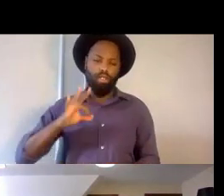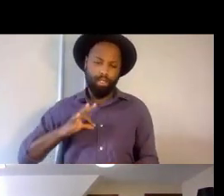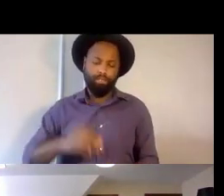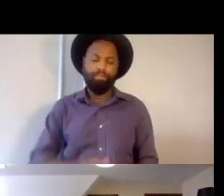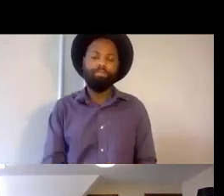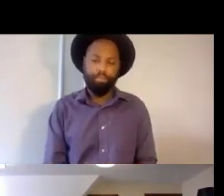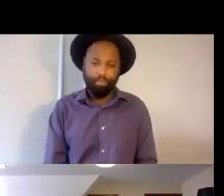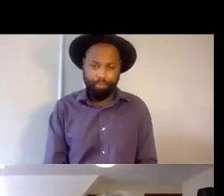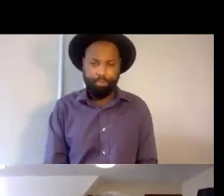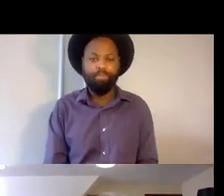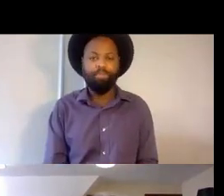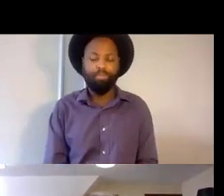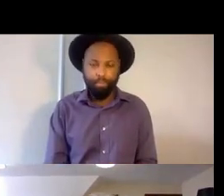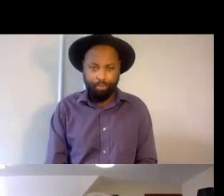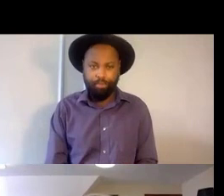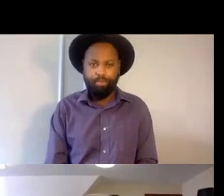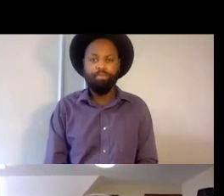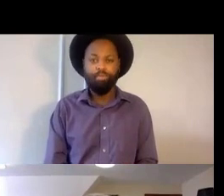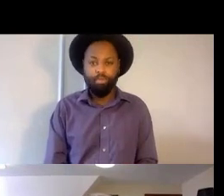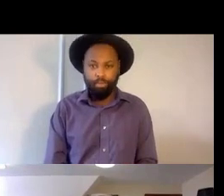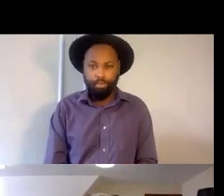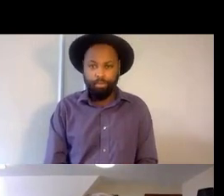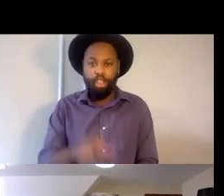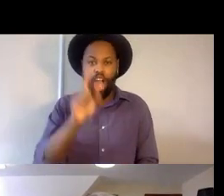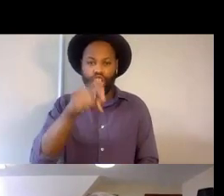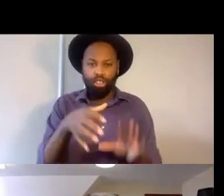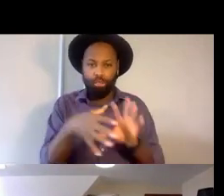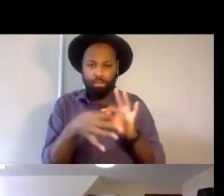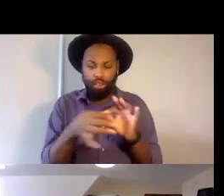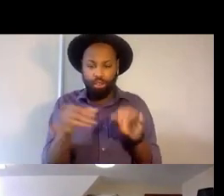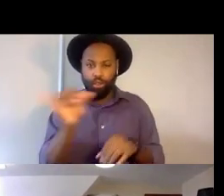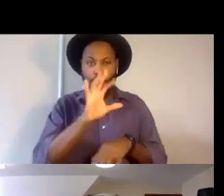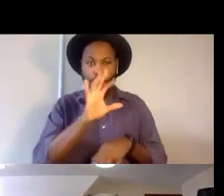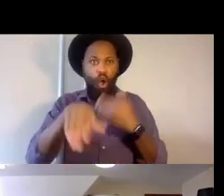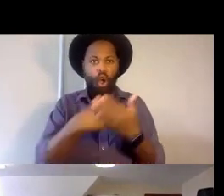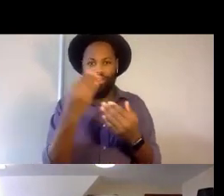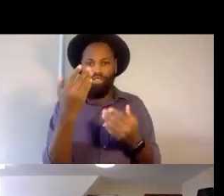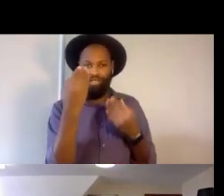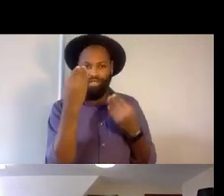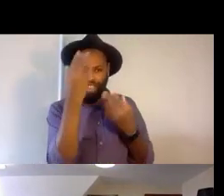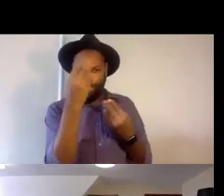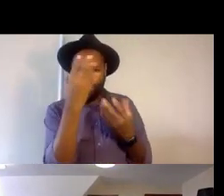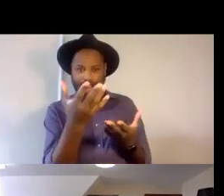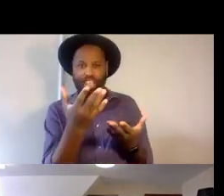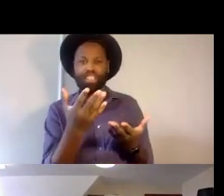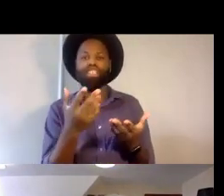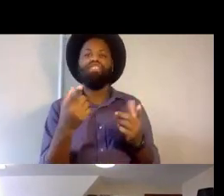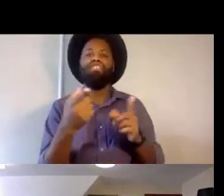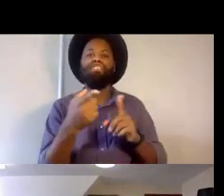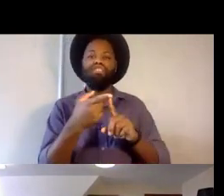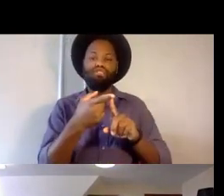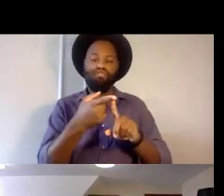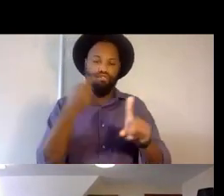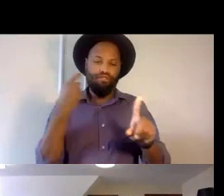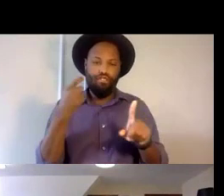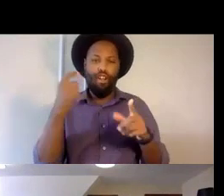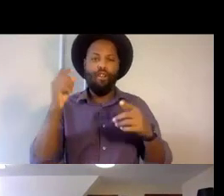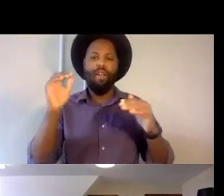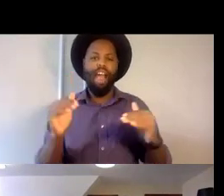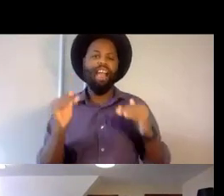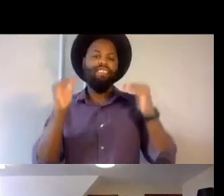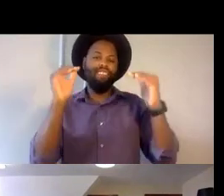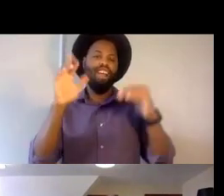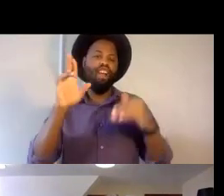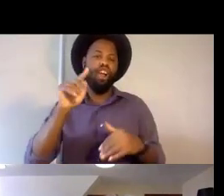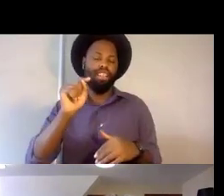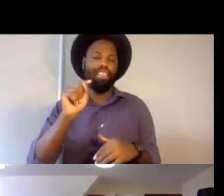So, and I should say also, all of this information is courtesy of Advance. So they have been tracking all of these